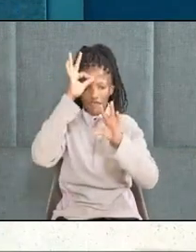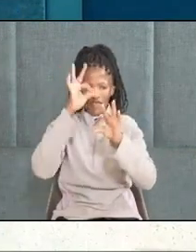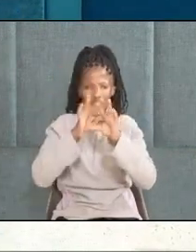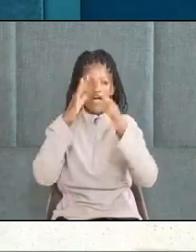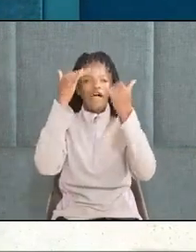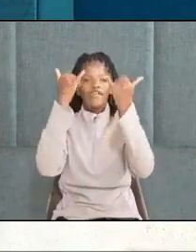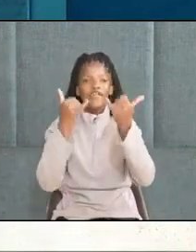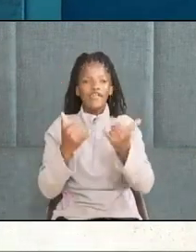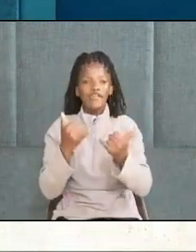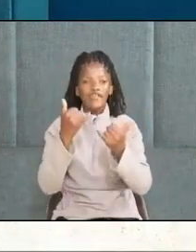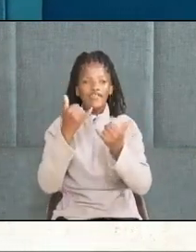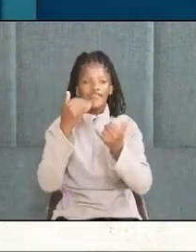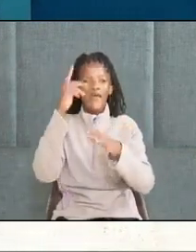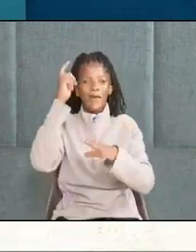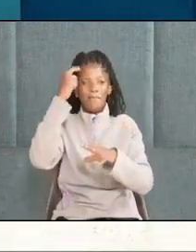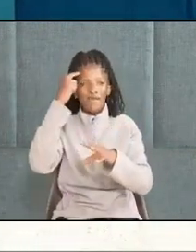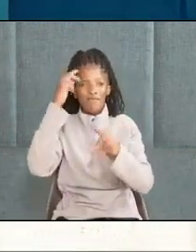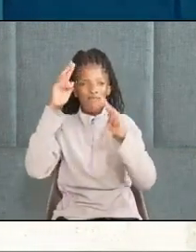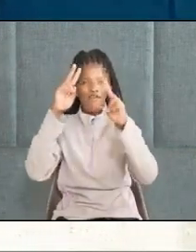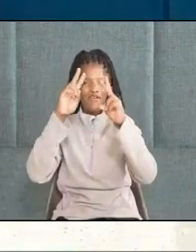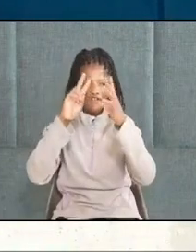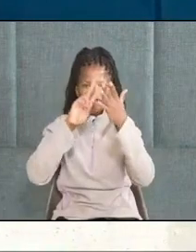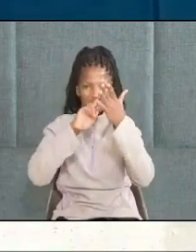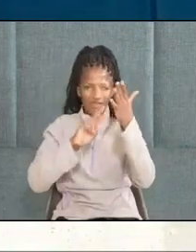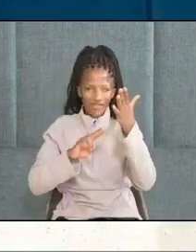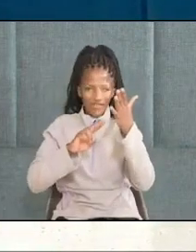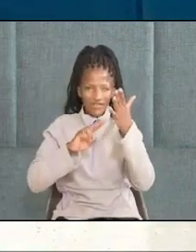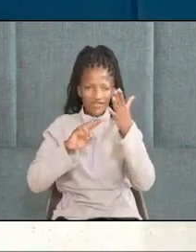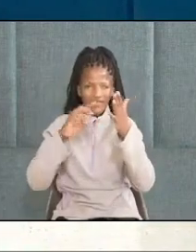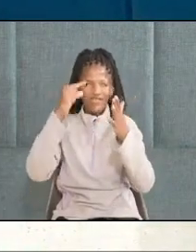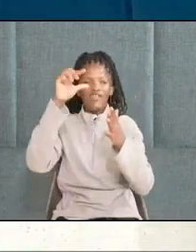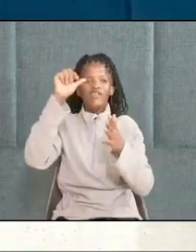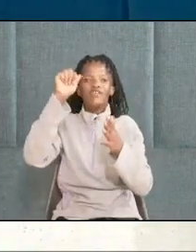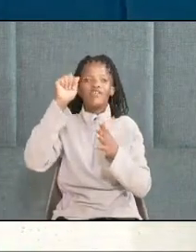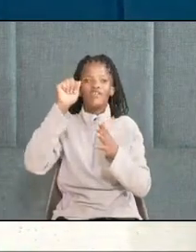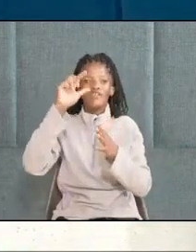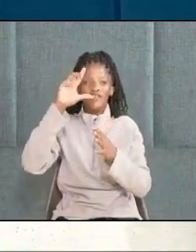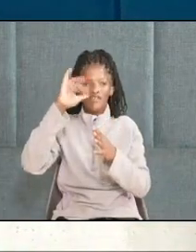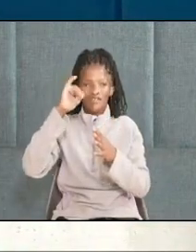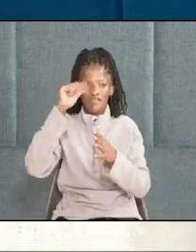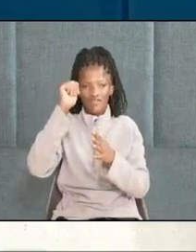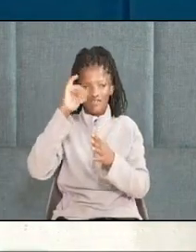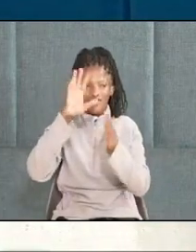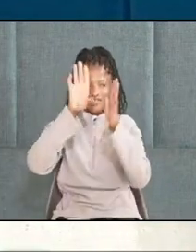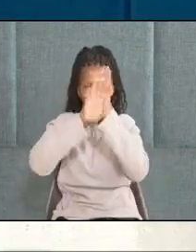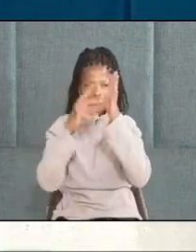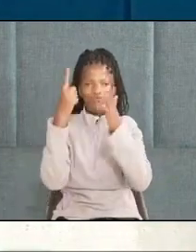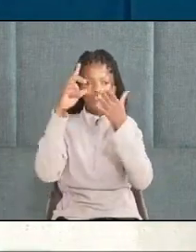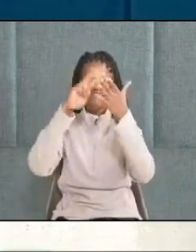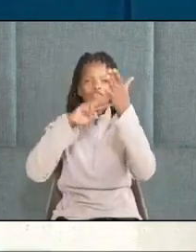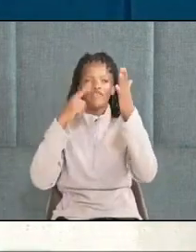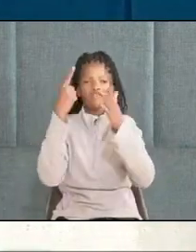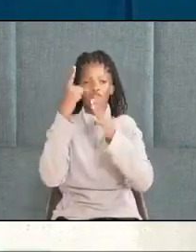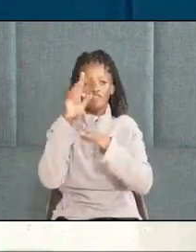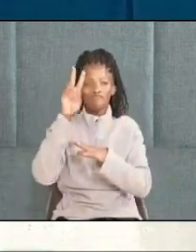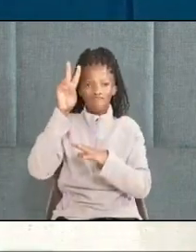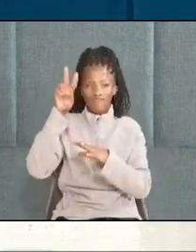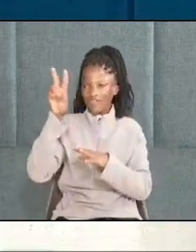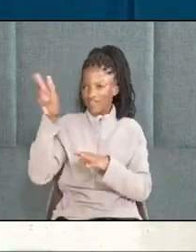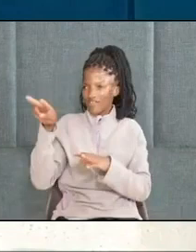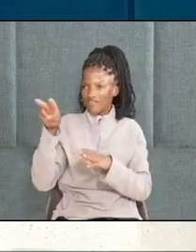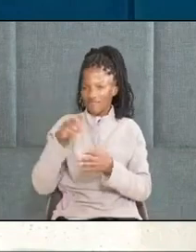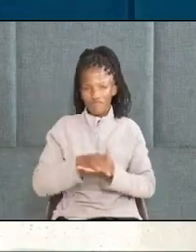And our memory verse is Galatians chapter 1 verse 1. And it says, Paul, an